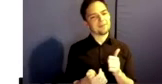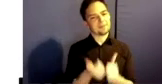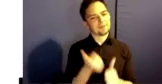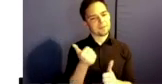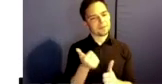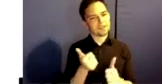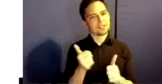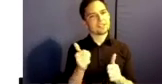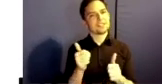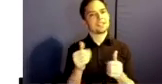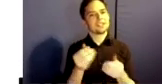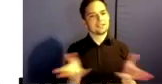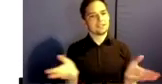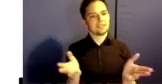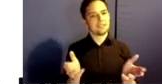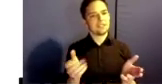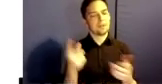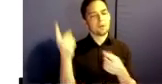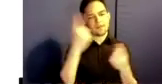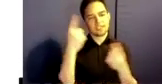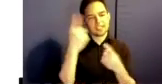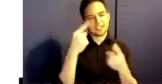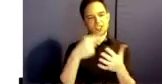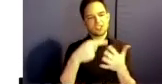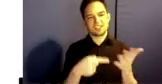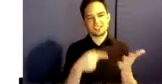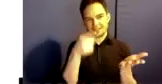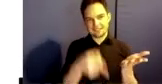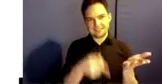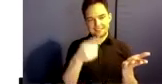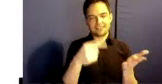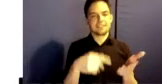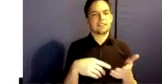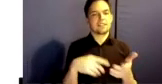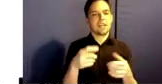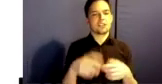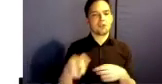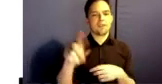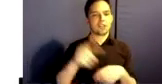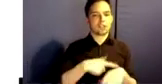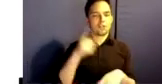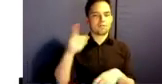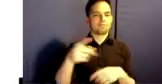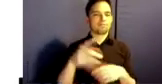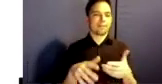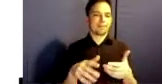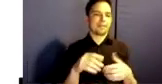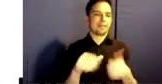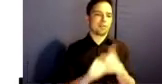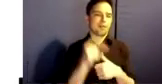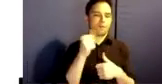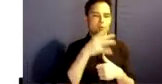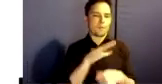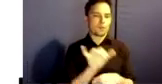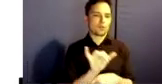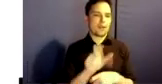factor that we need to take into consideration. And this traveling long distance may pose a threat for women health providers too, that have to reach